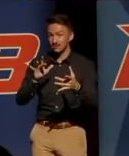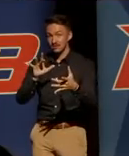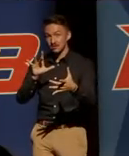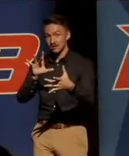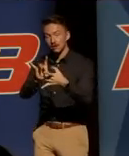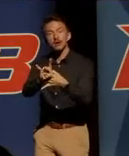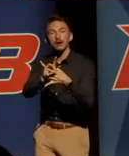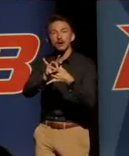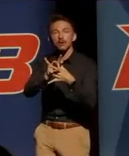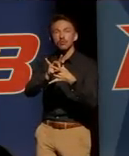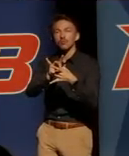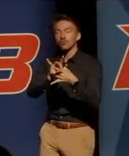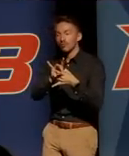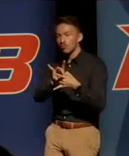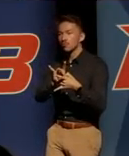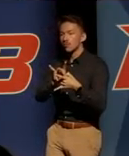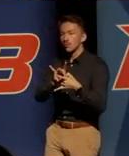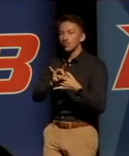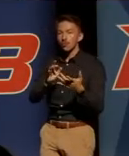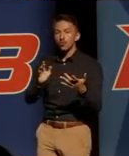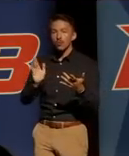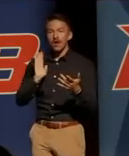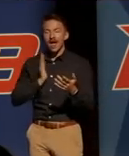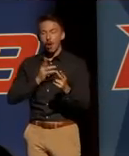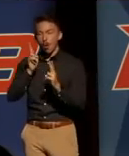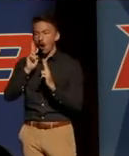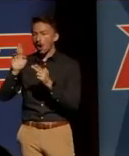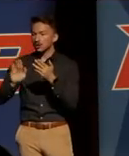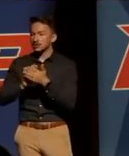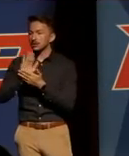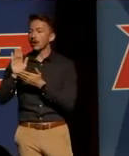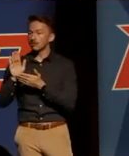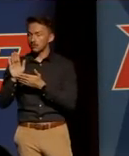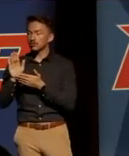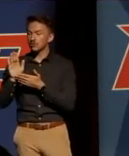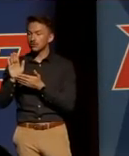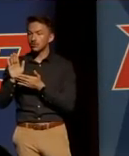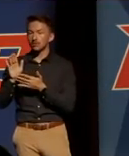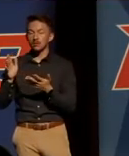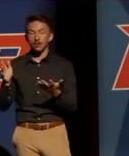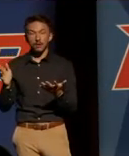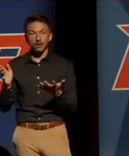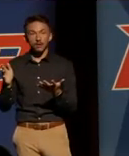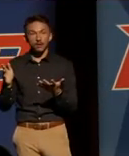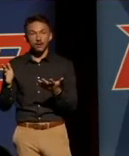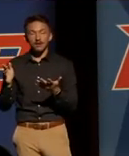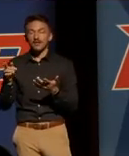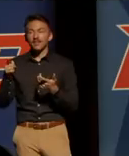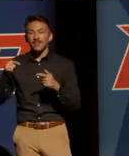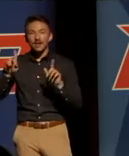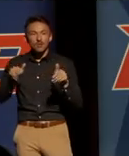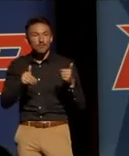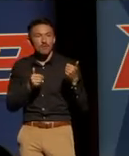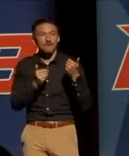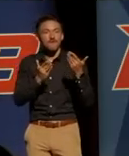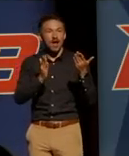Our Honors College, under the leadership of Dean Finstuen, is bringing our